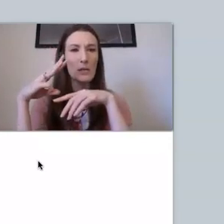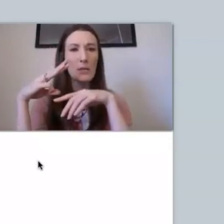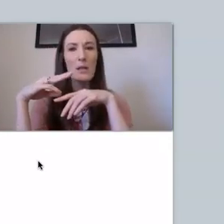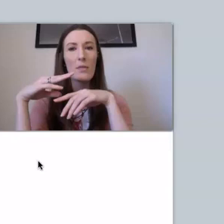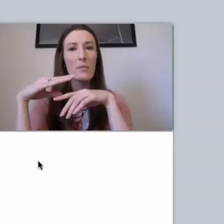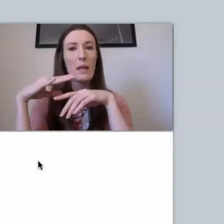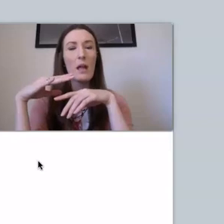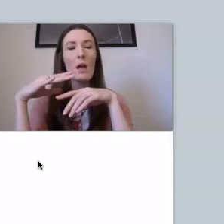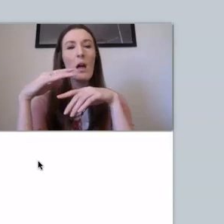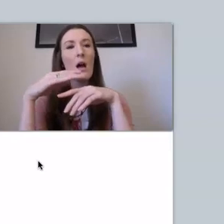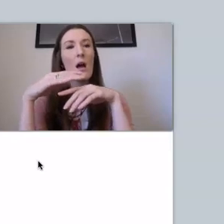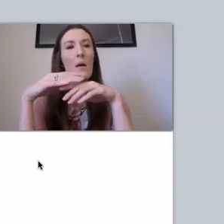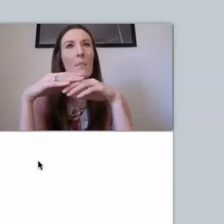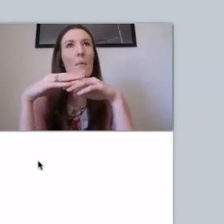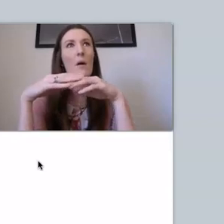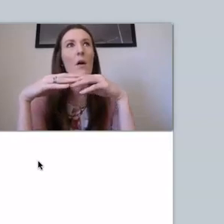22, and 23